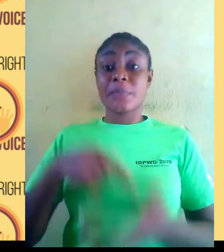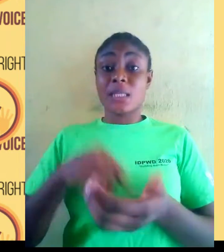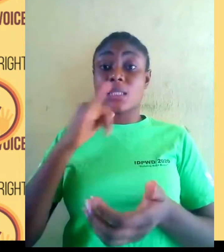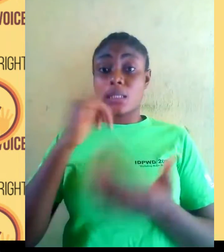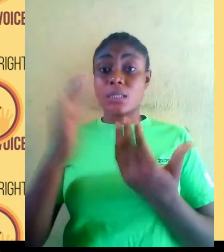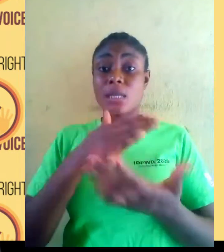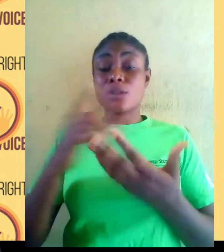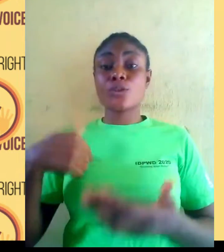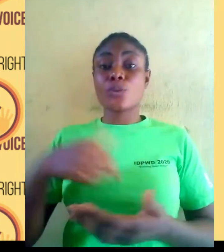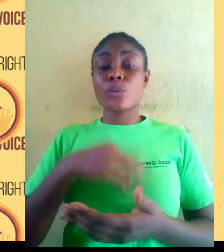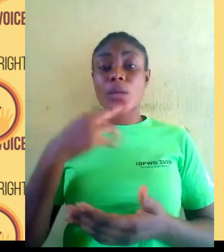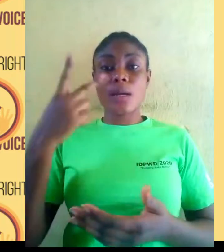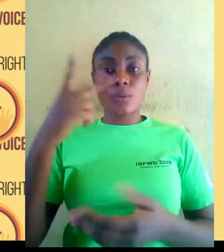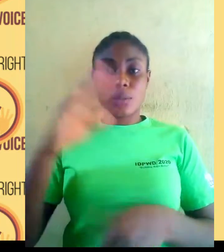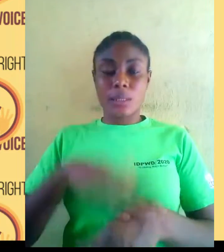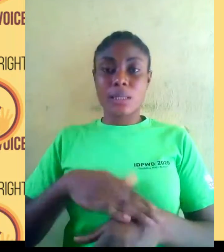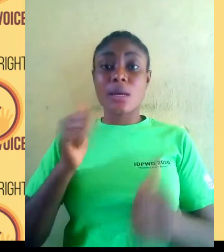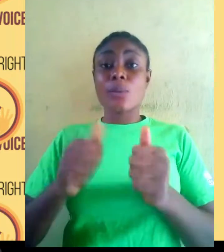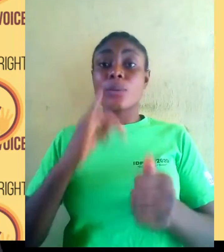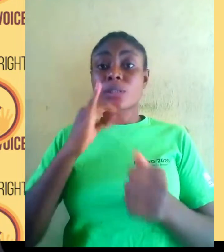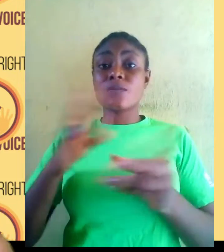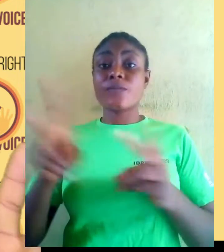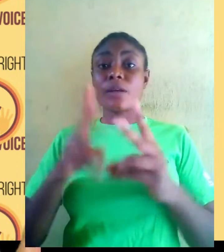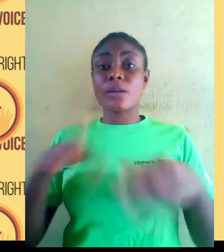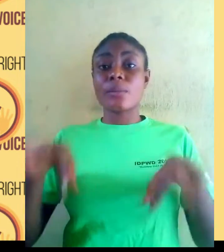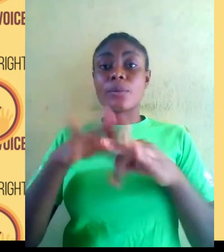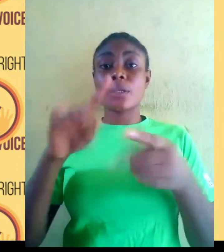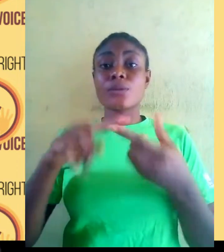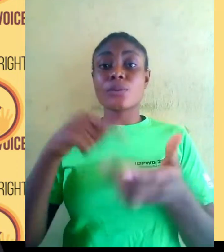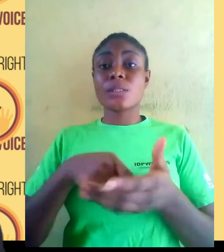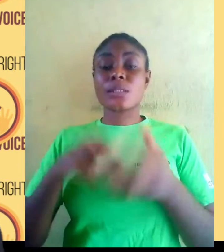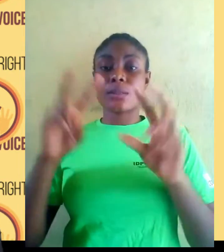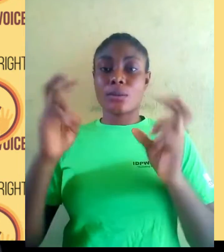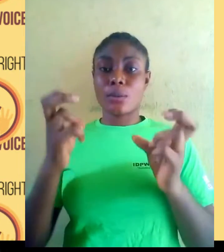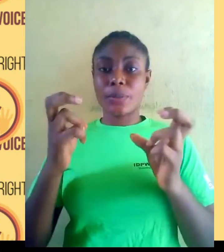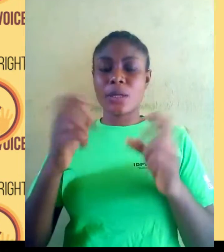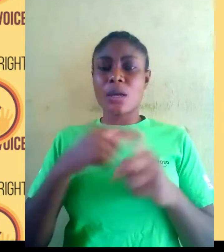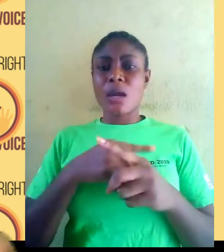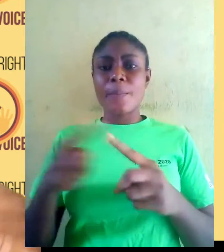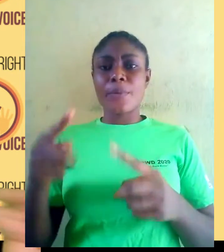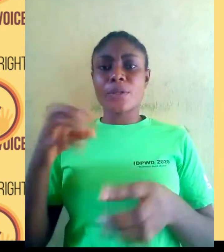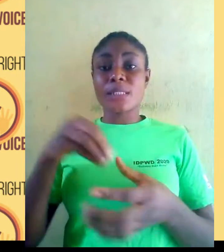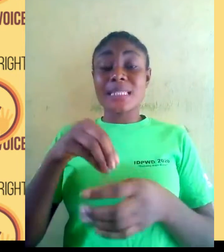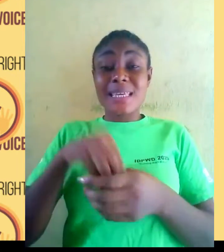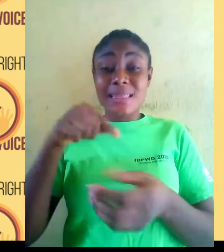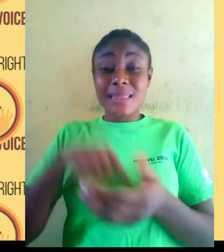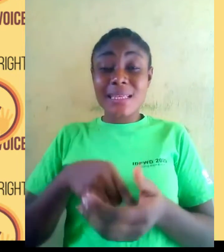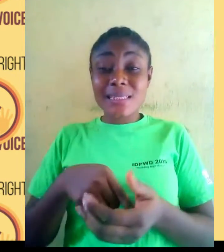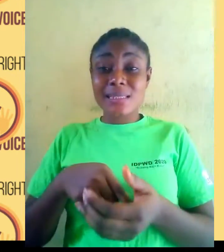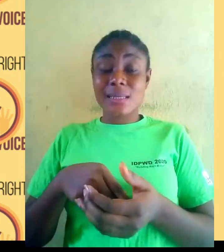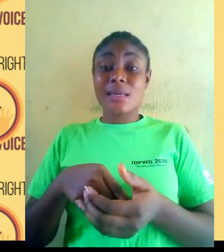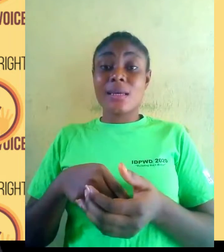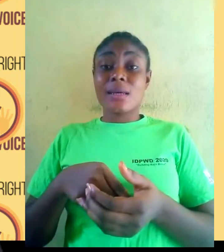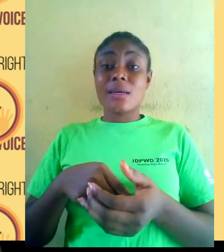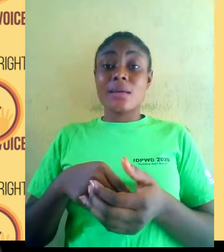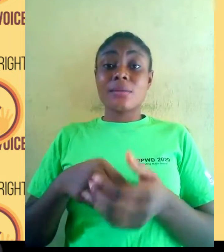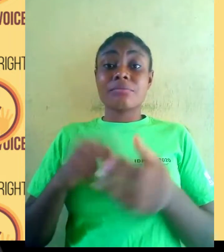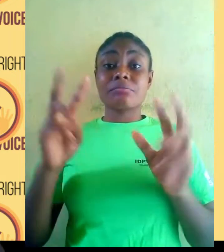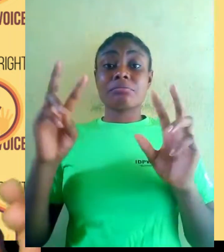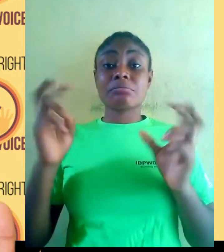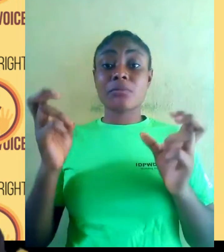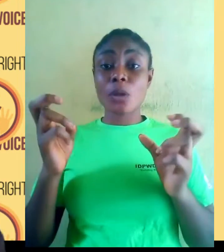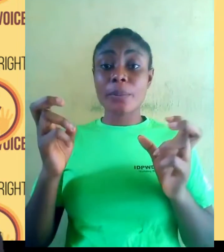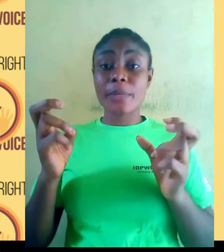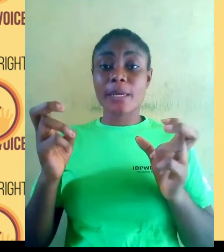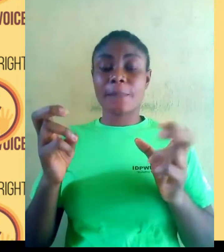is important to this topic. But in this series that I started in the last year, I